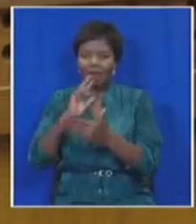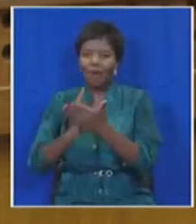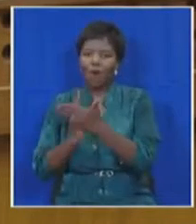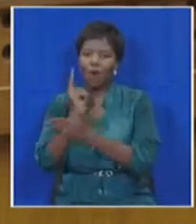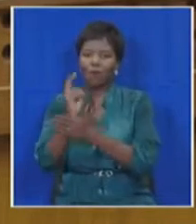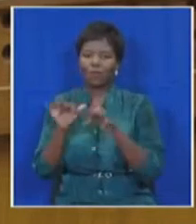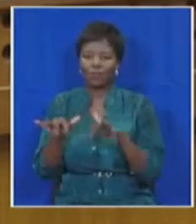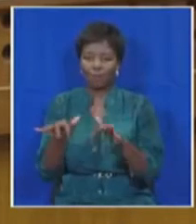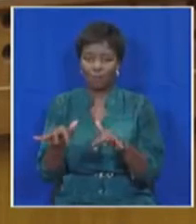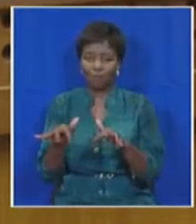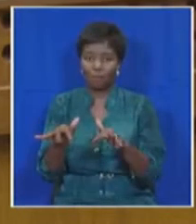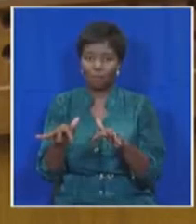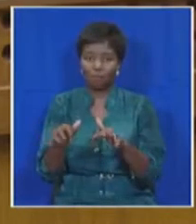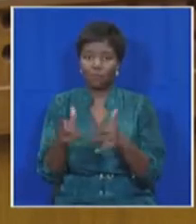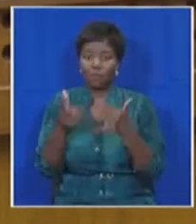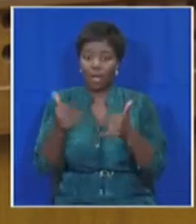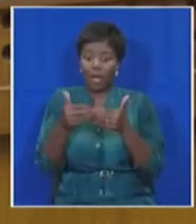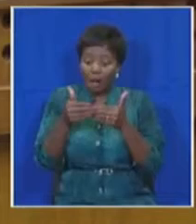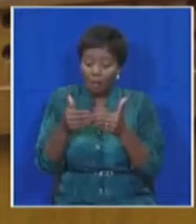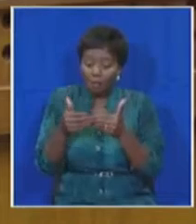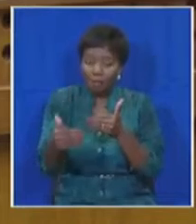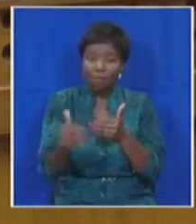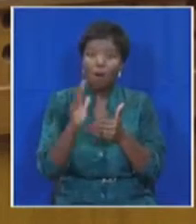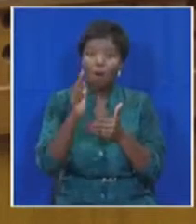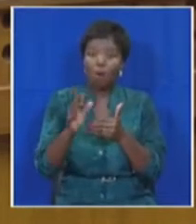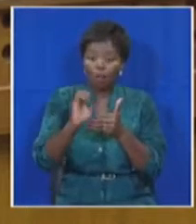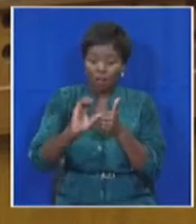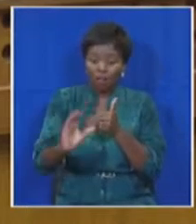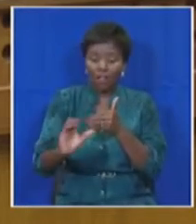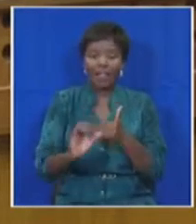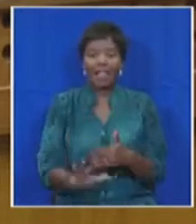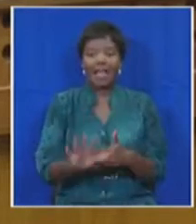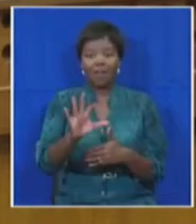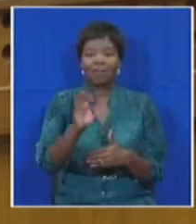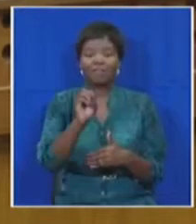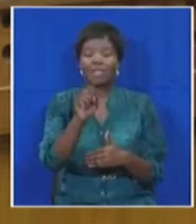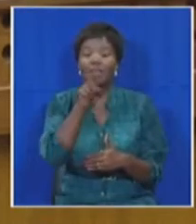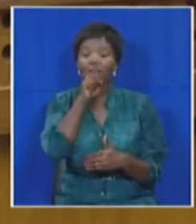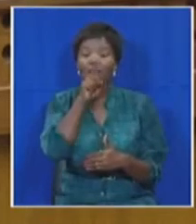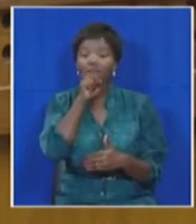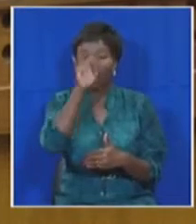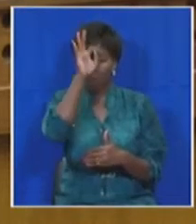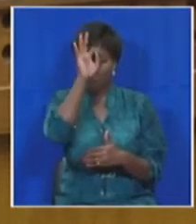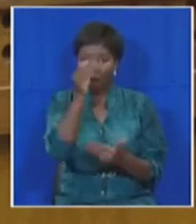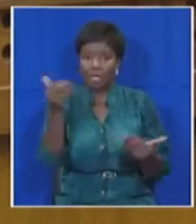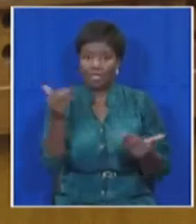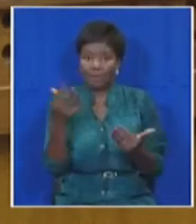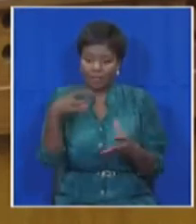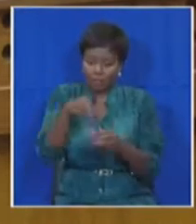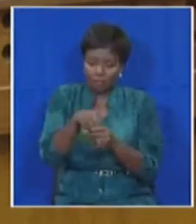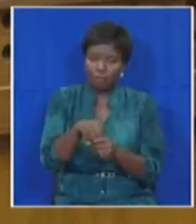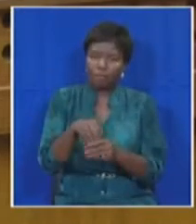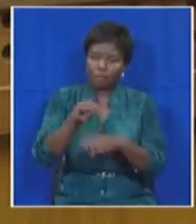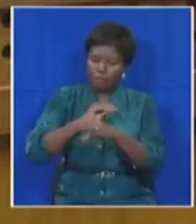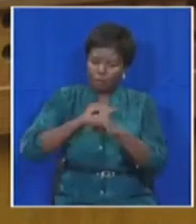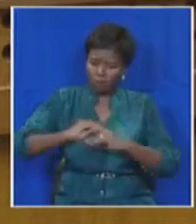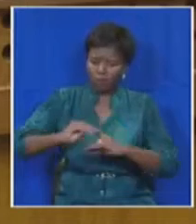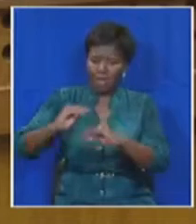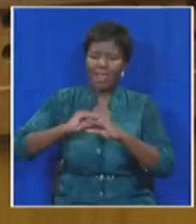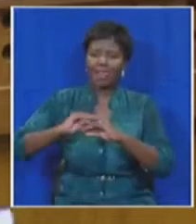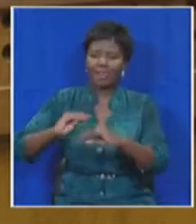effect, we would put an extra 50,000 police officers to the police service and will train them and resource